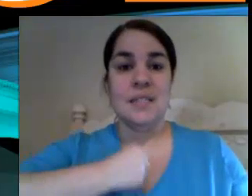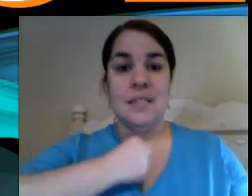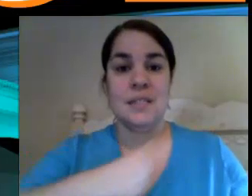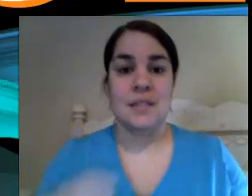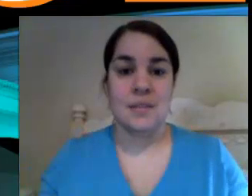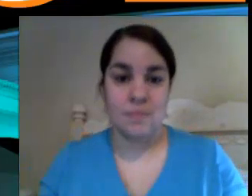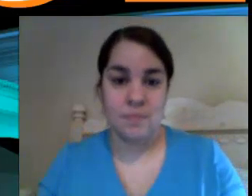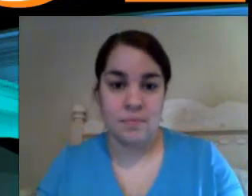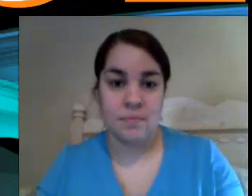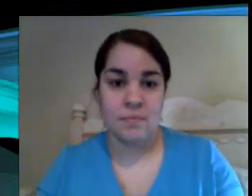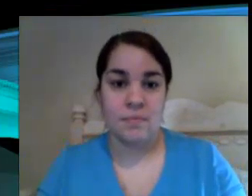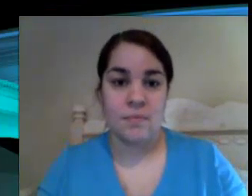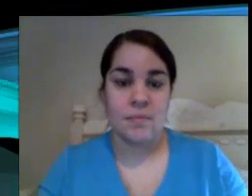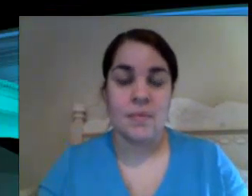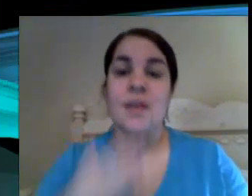Please.